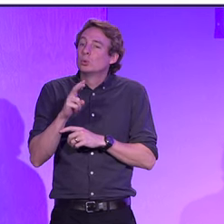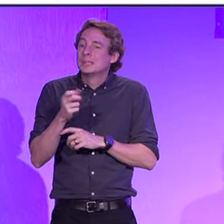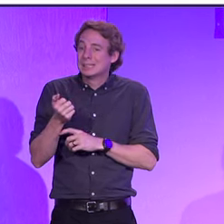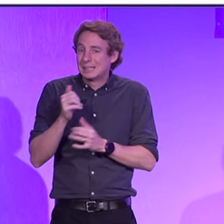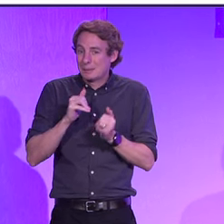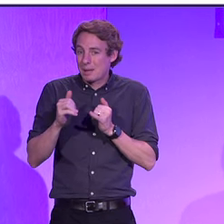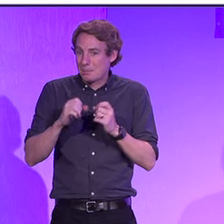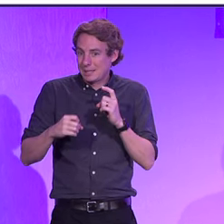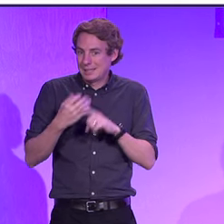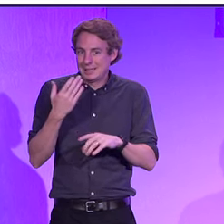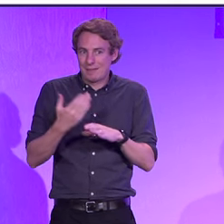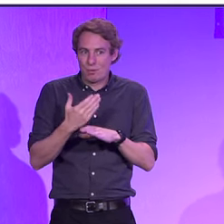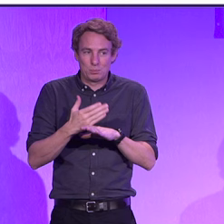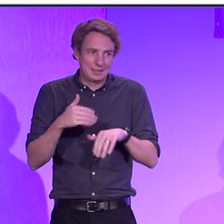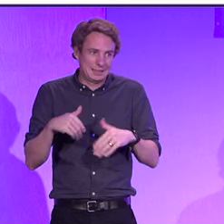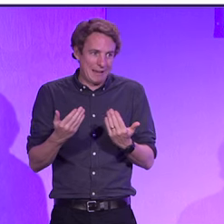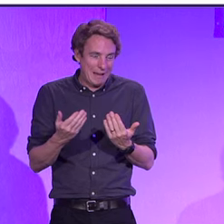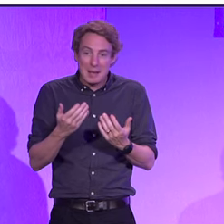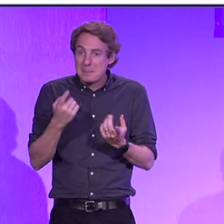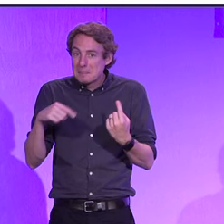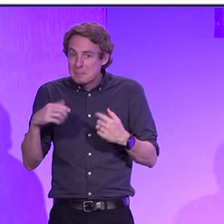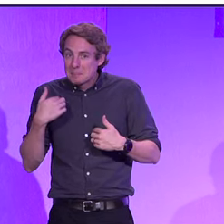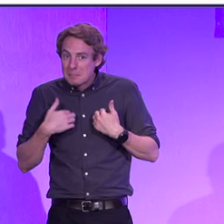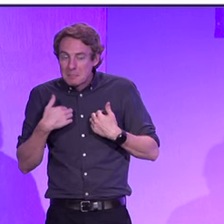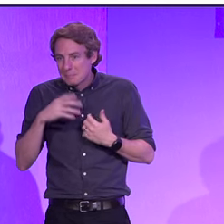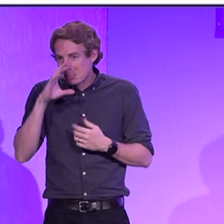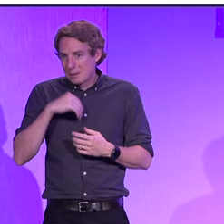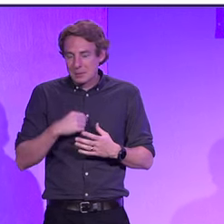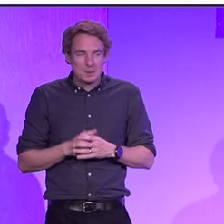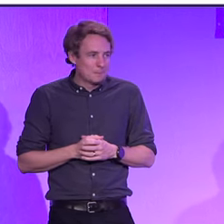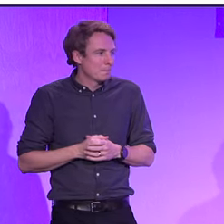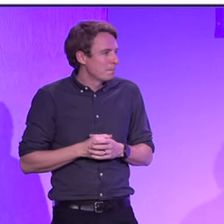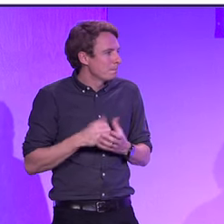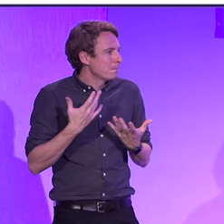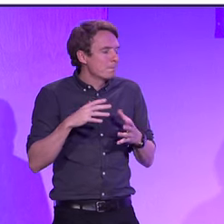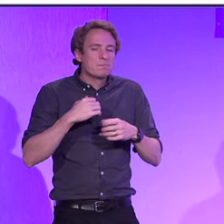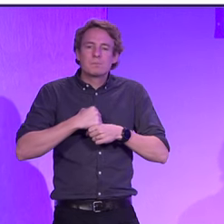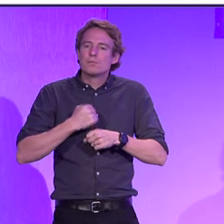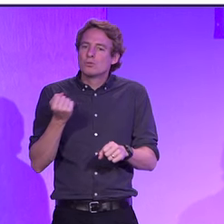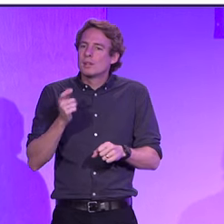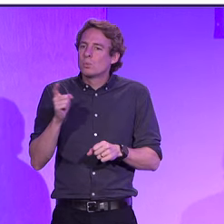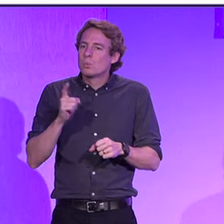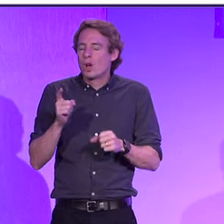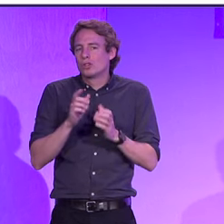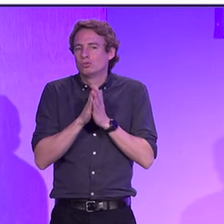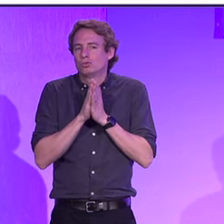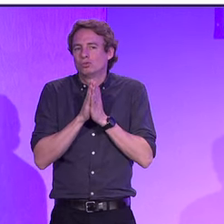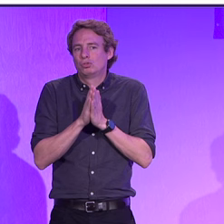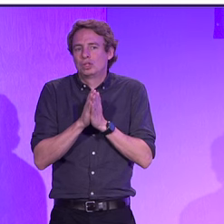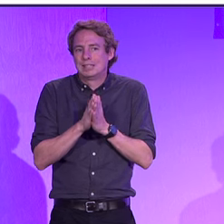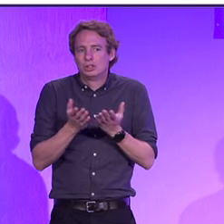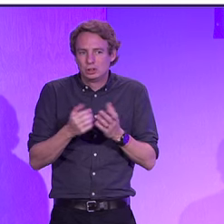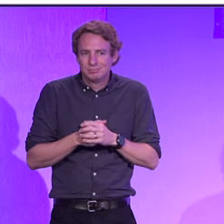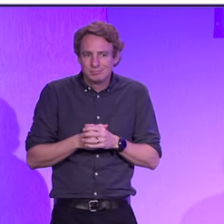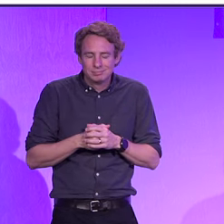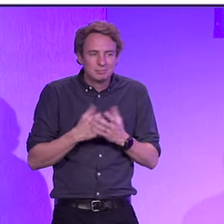2026. So if anyone is interested in that, let me know. I got a degree in religion at a liberal